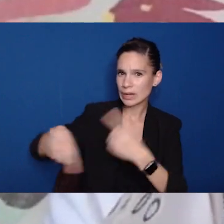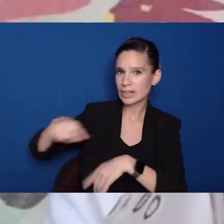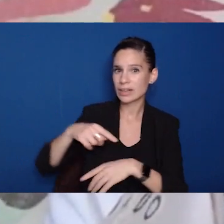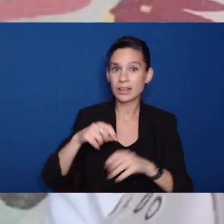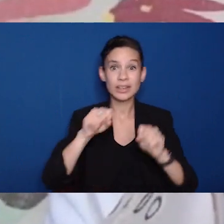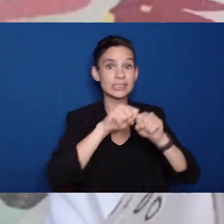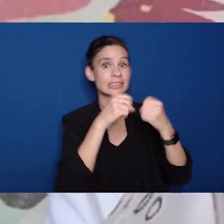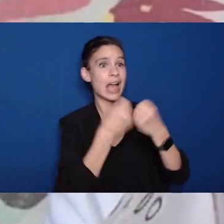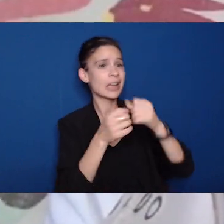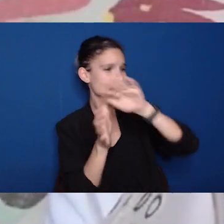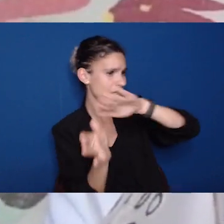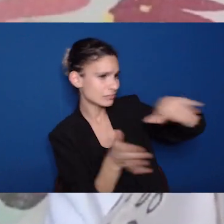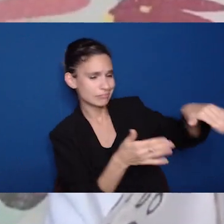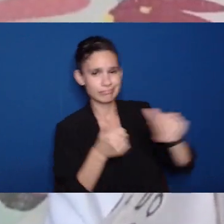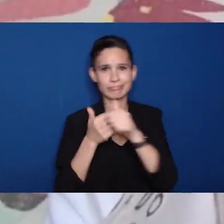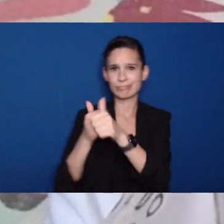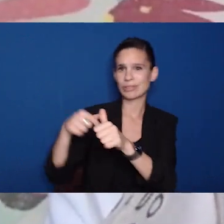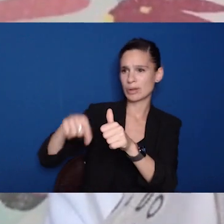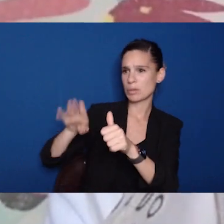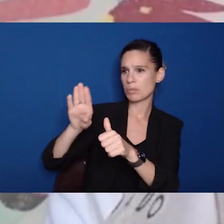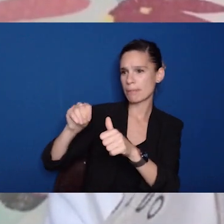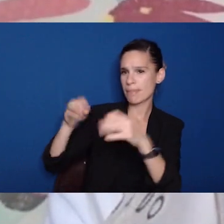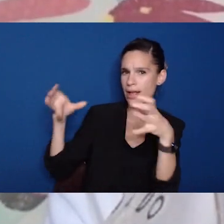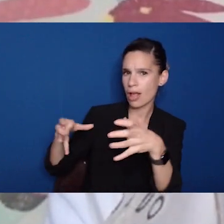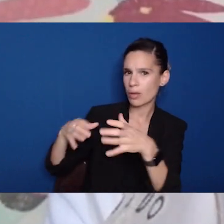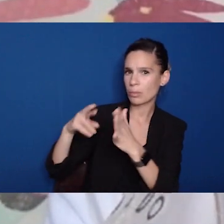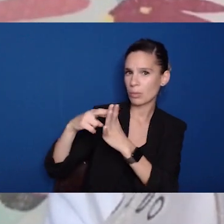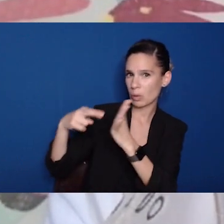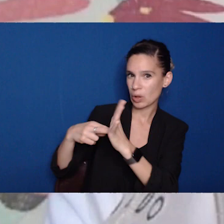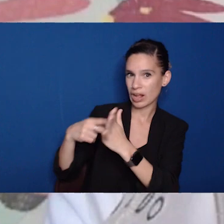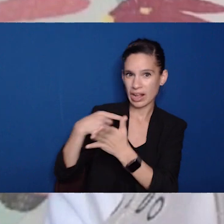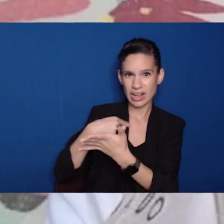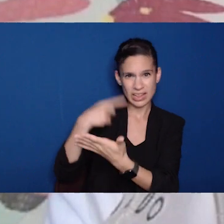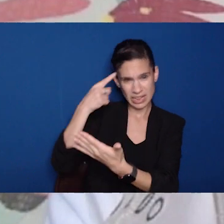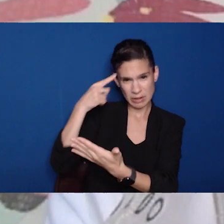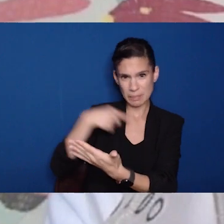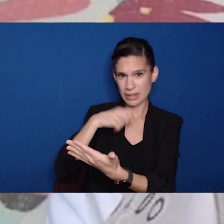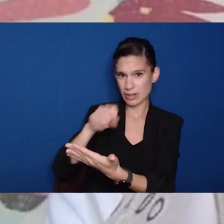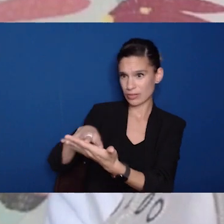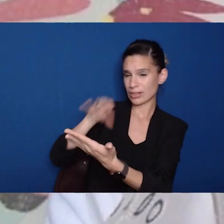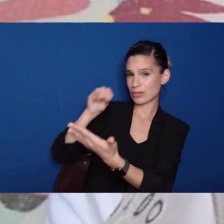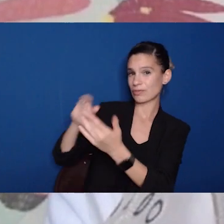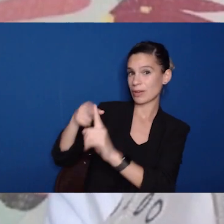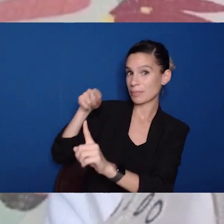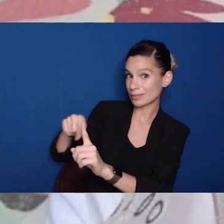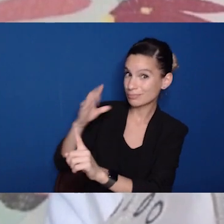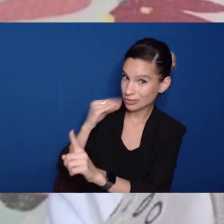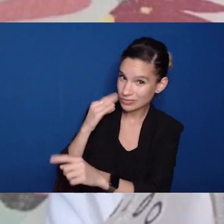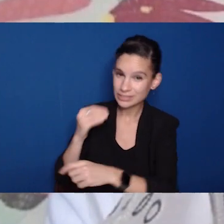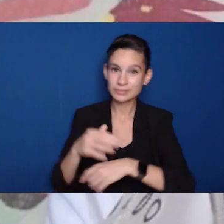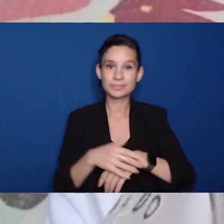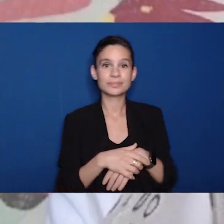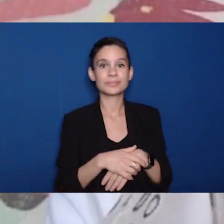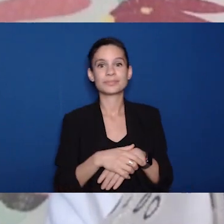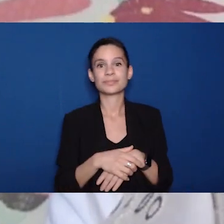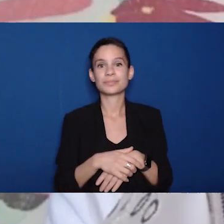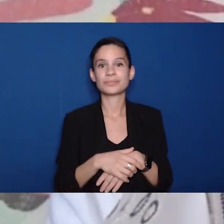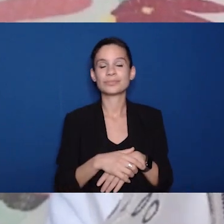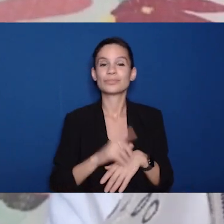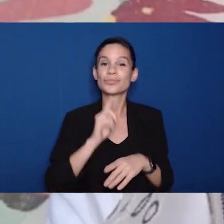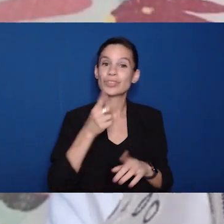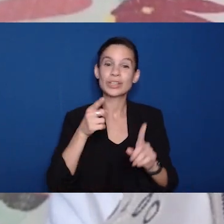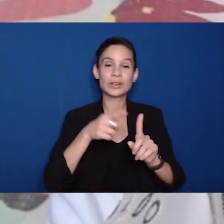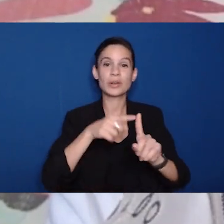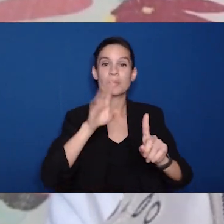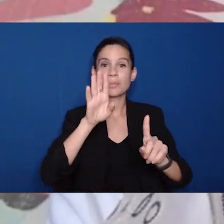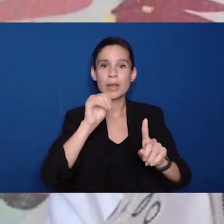rules. All of these things, I do think there's a lot to be learned. And I think